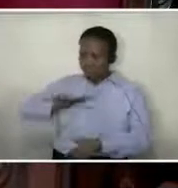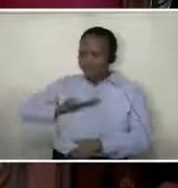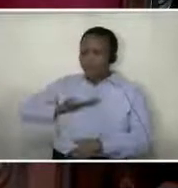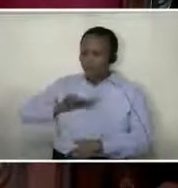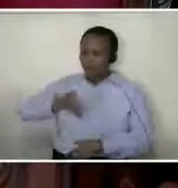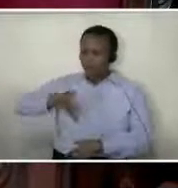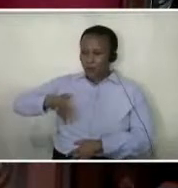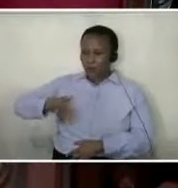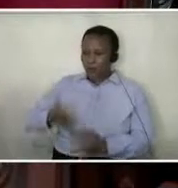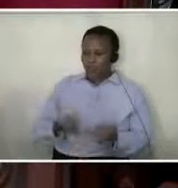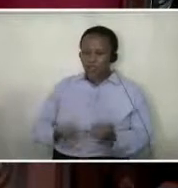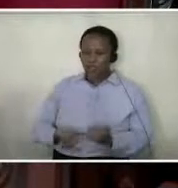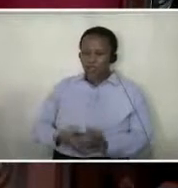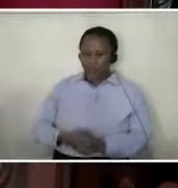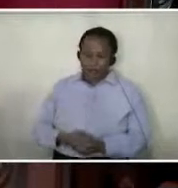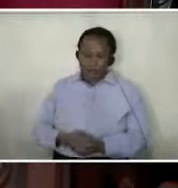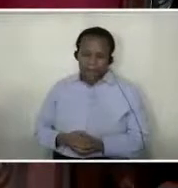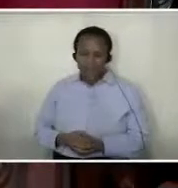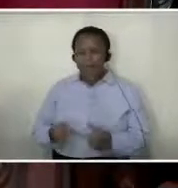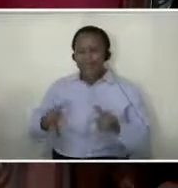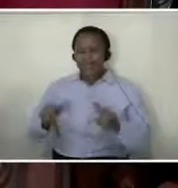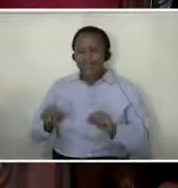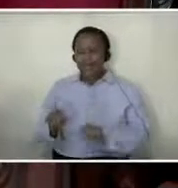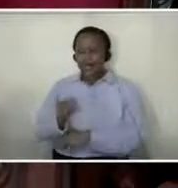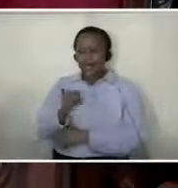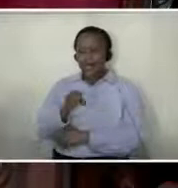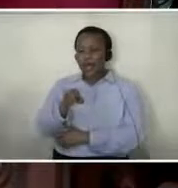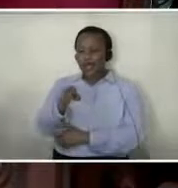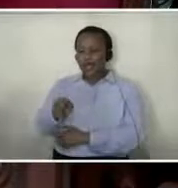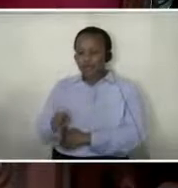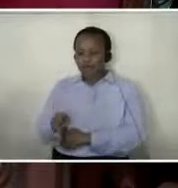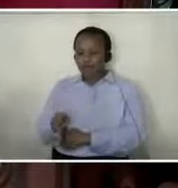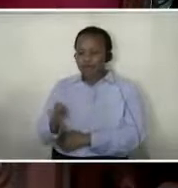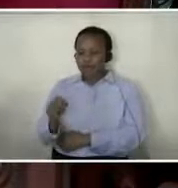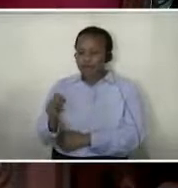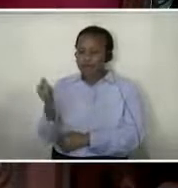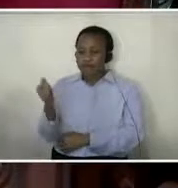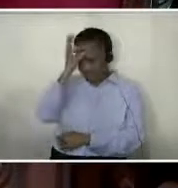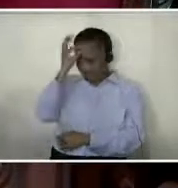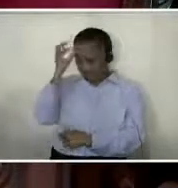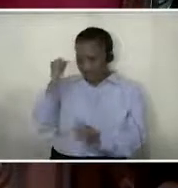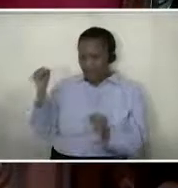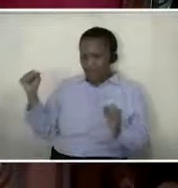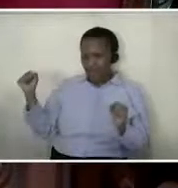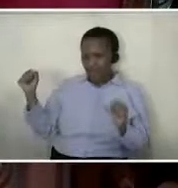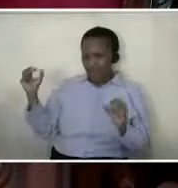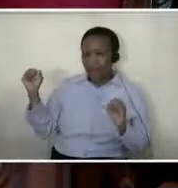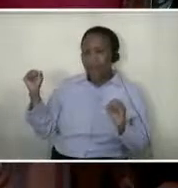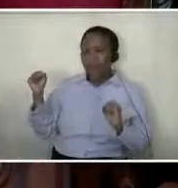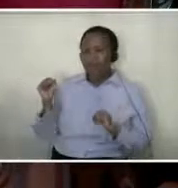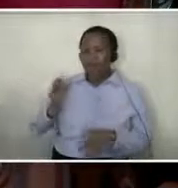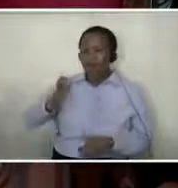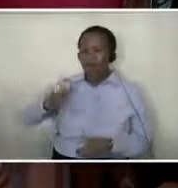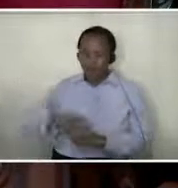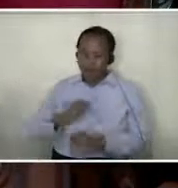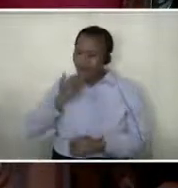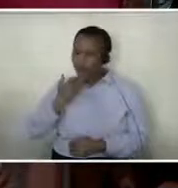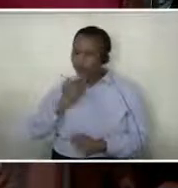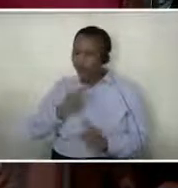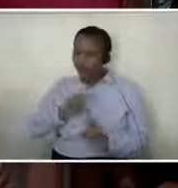move to the Inkatha Freedom Party for 5 minutes. Honorable